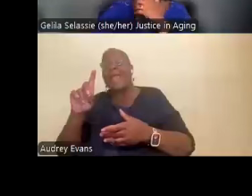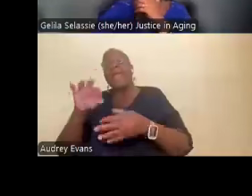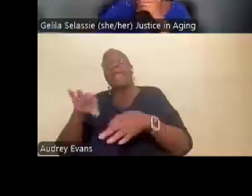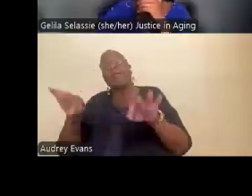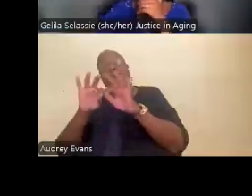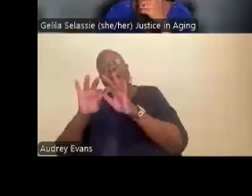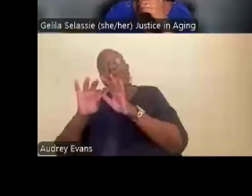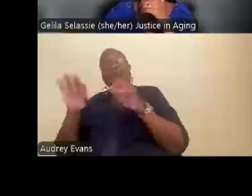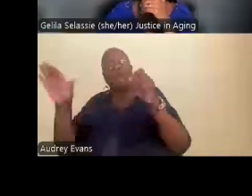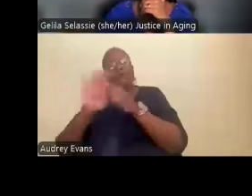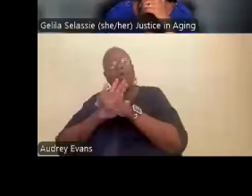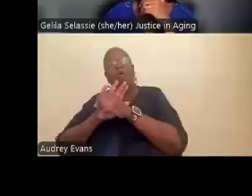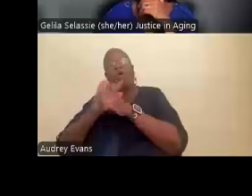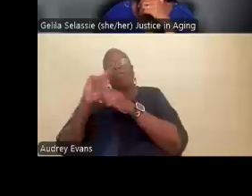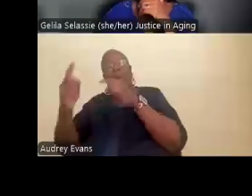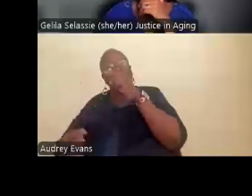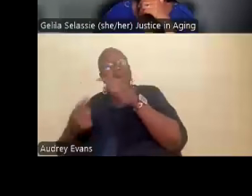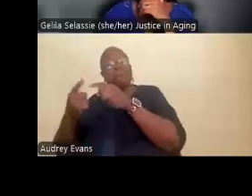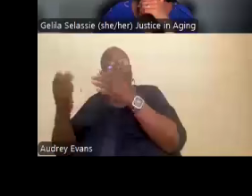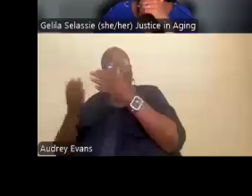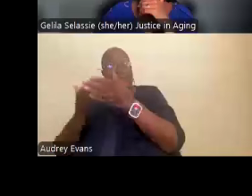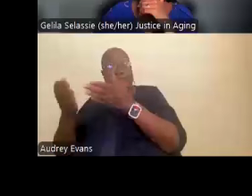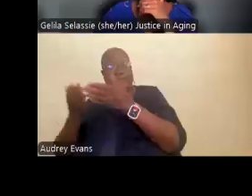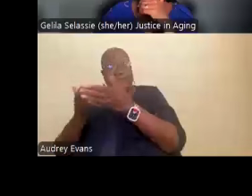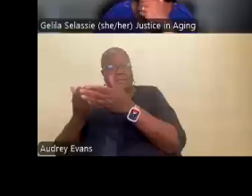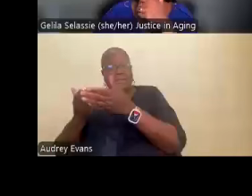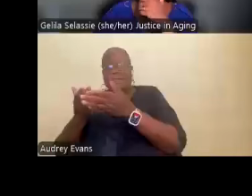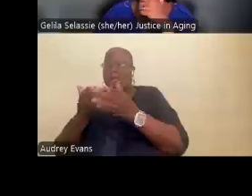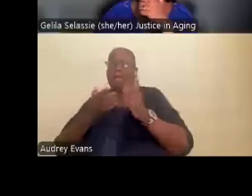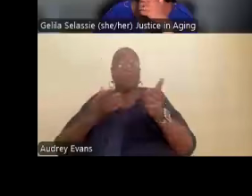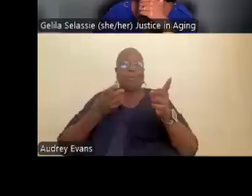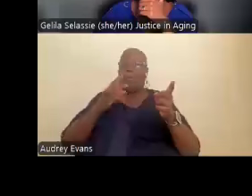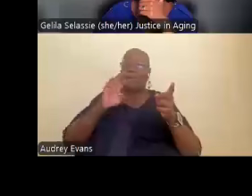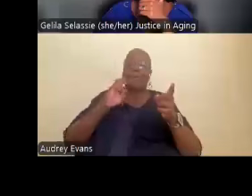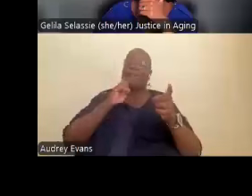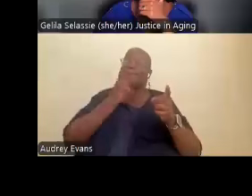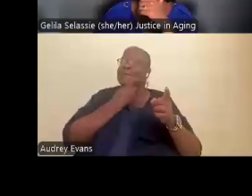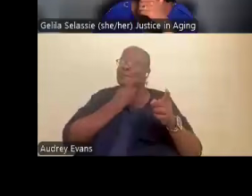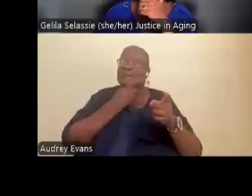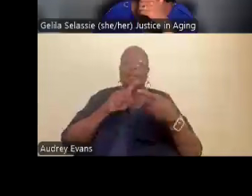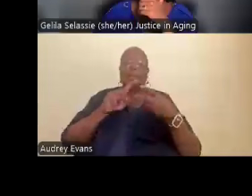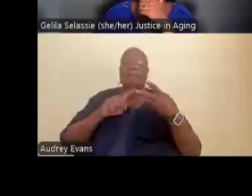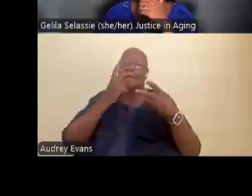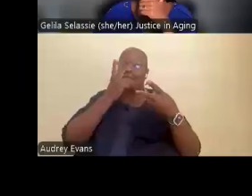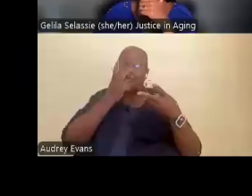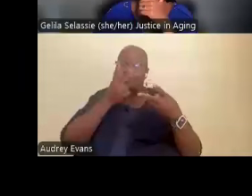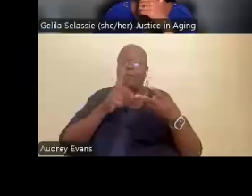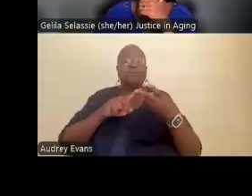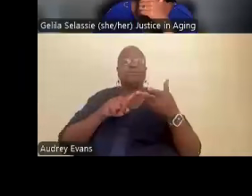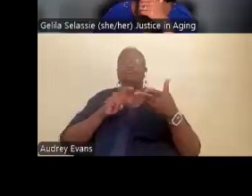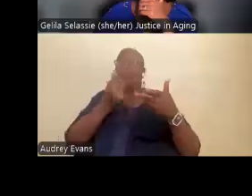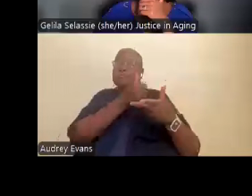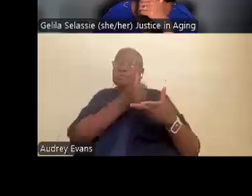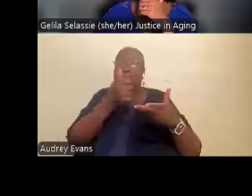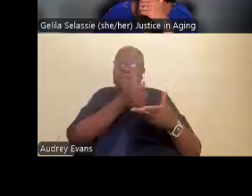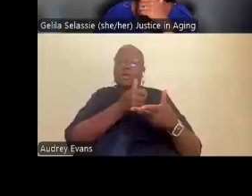wraparound services that are not traditionally covered by Medicare: dental, vision, transportation,